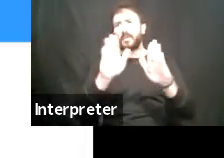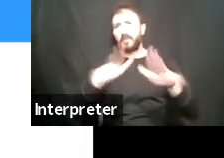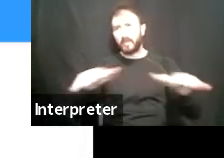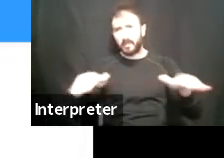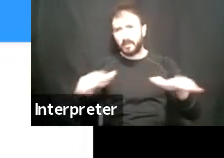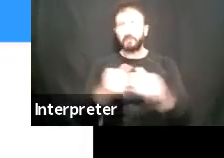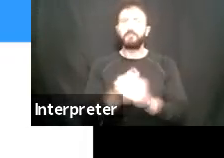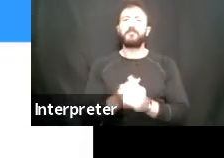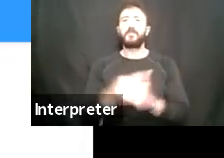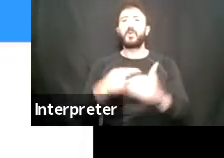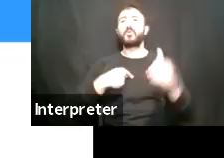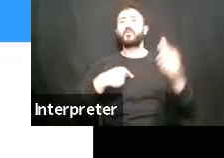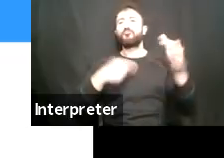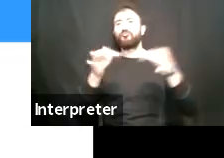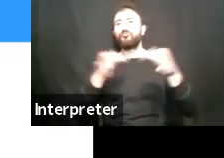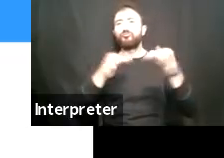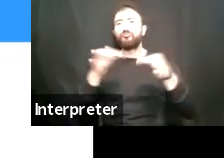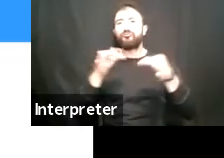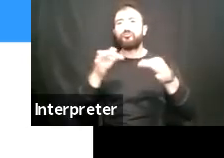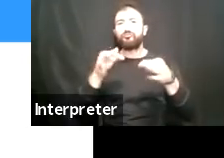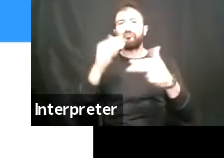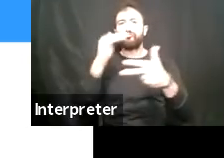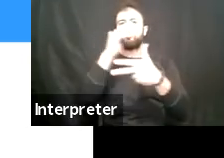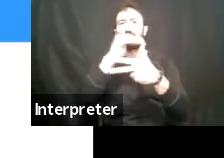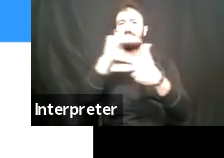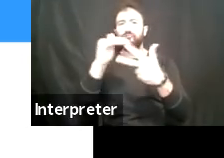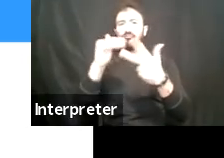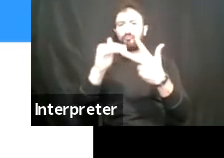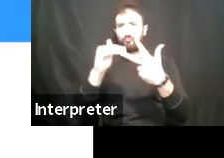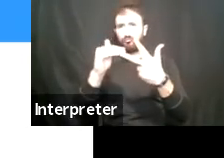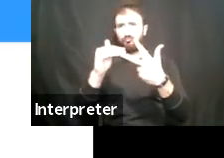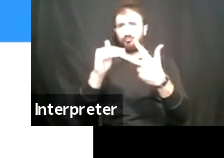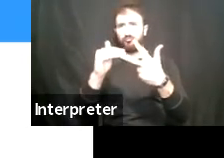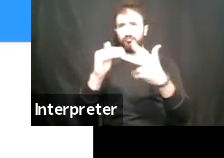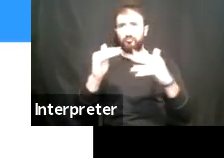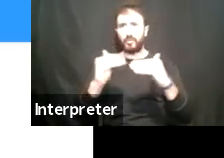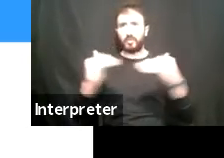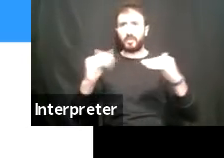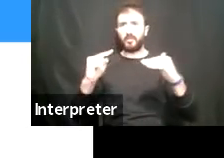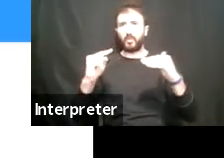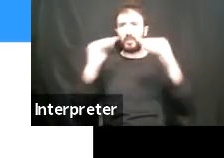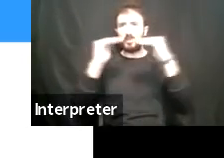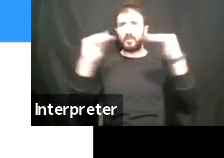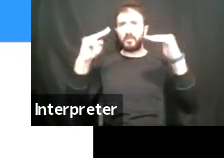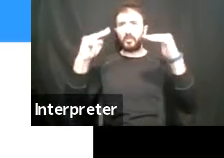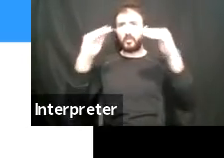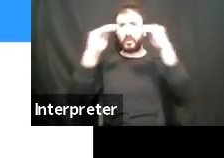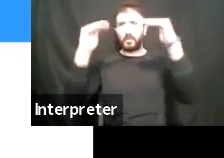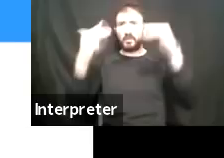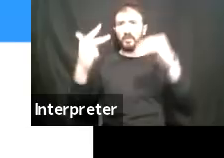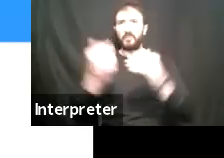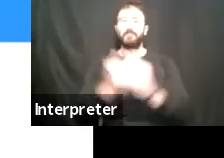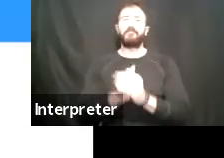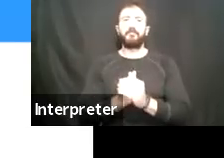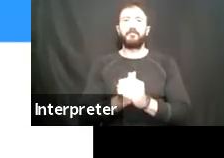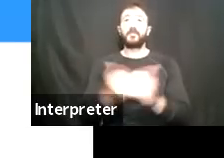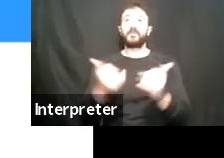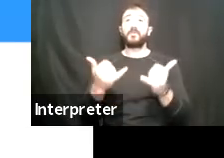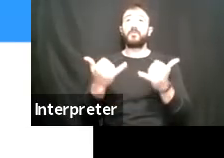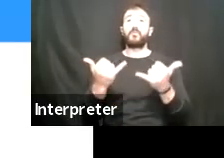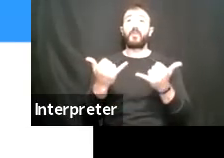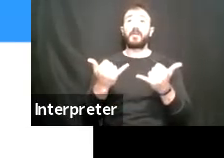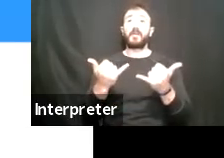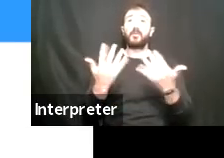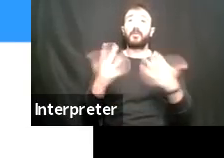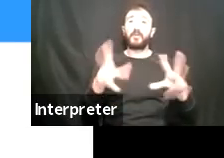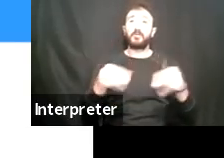the different tiers. Currently, we are really, we have provided training that is specific to elementary and with through